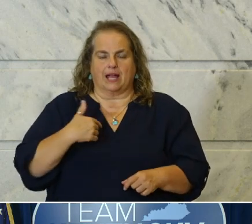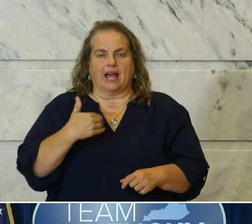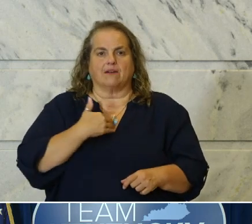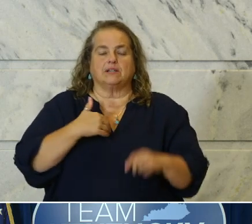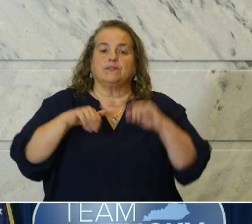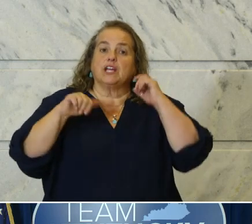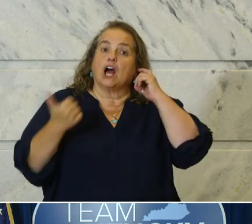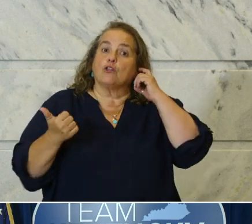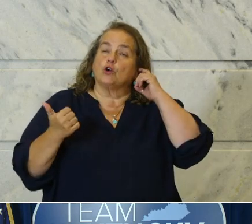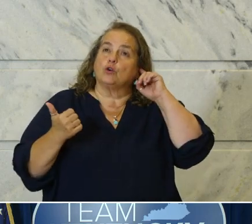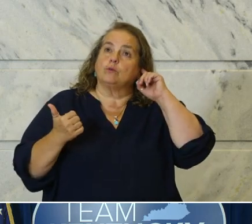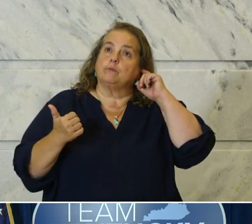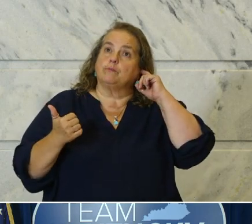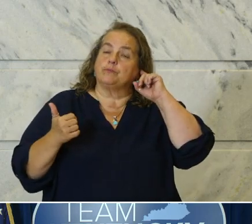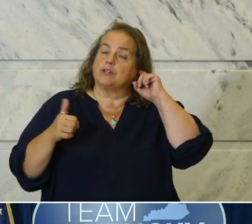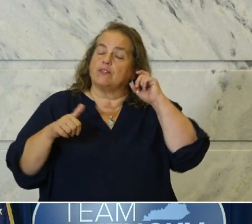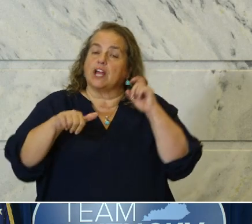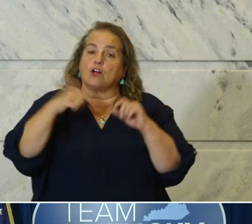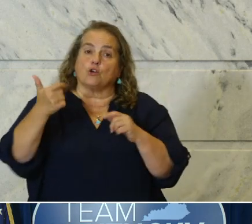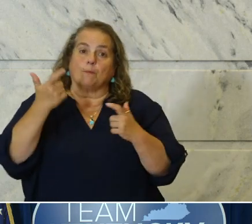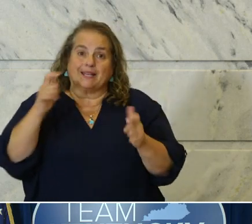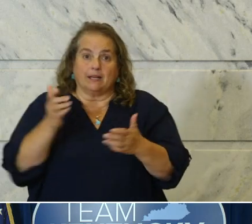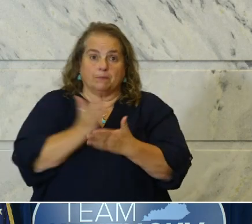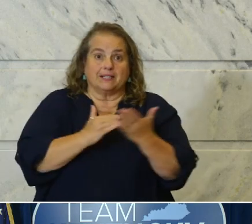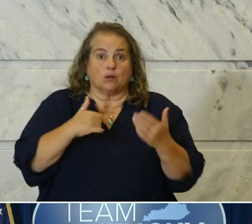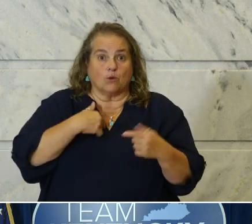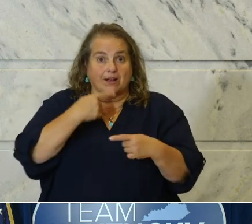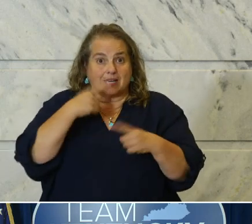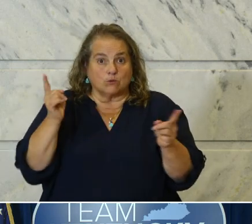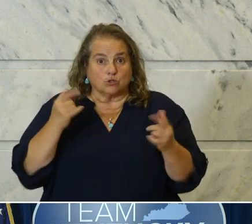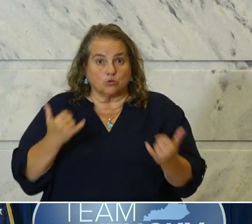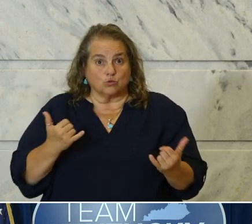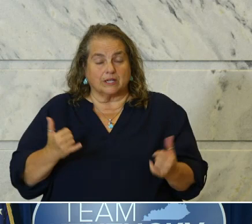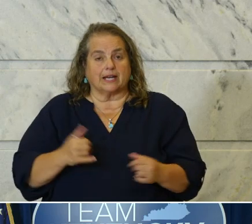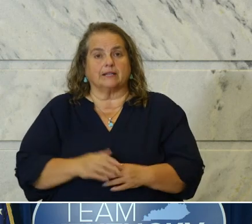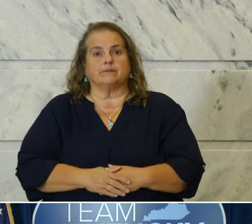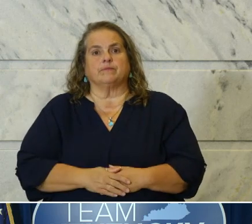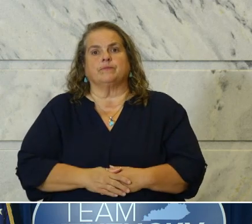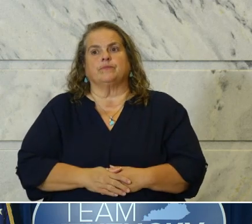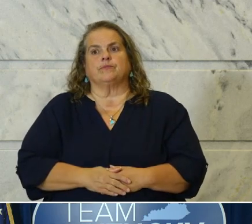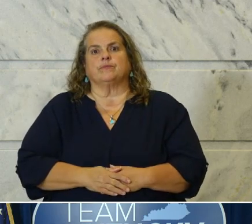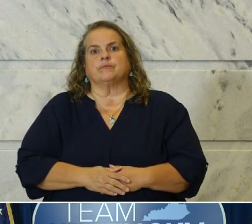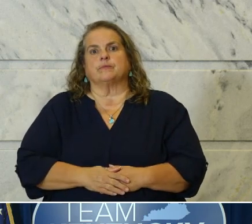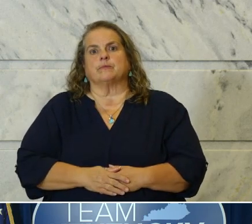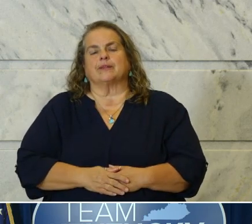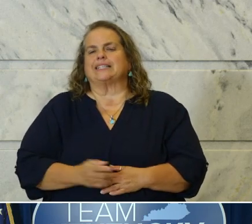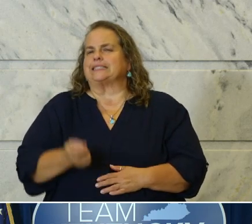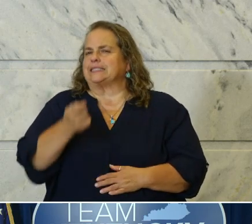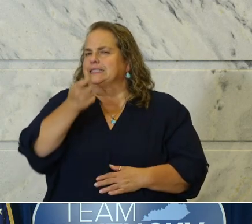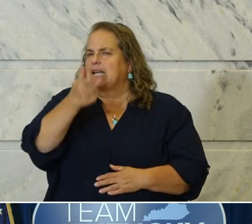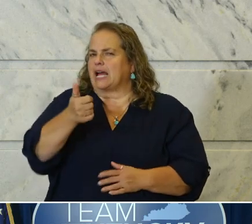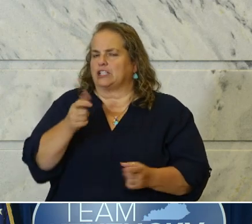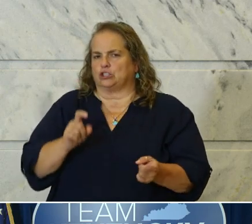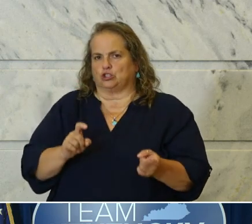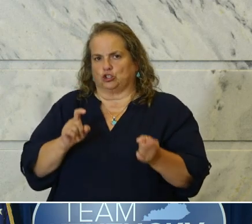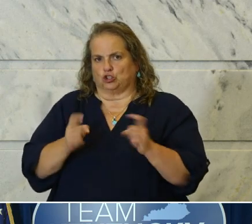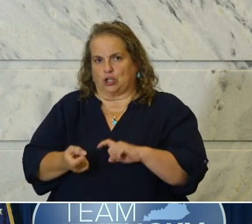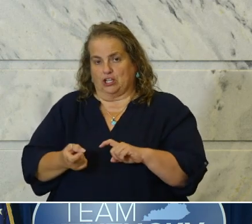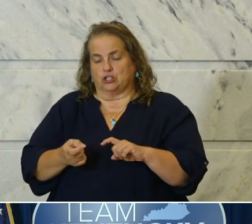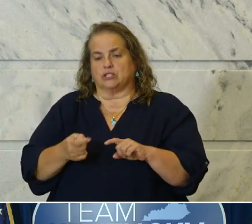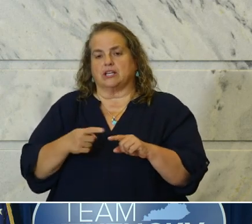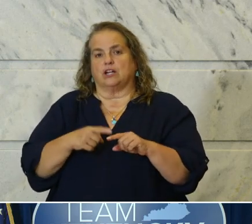big piece that we're announcing today is some slight, I think, changes in accordance with